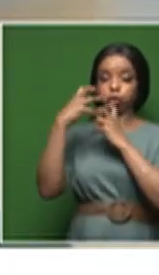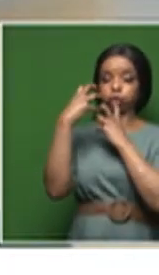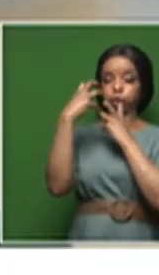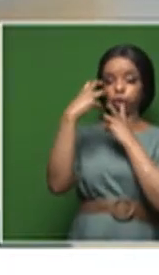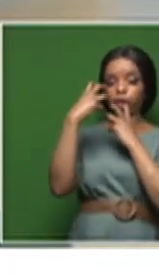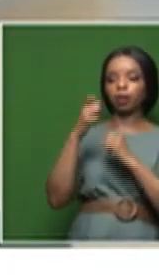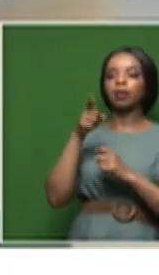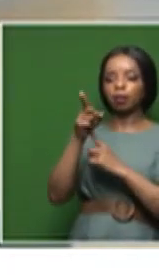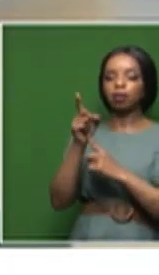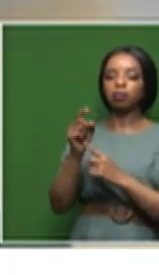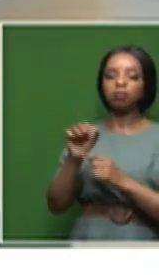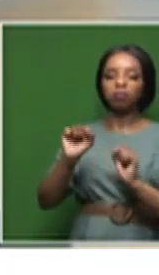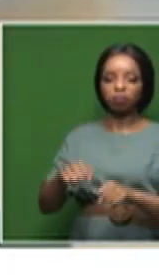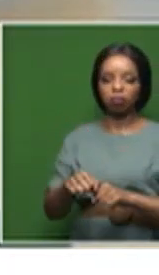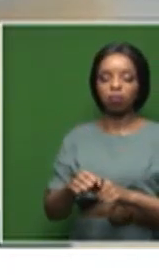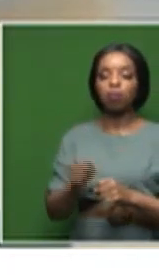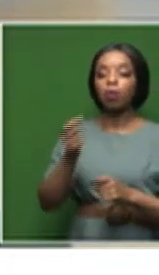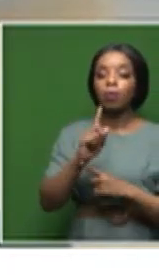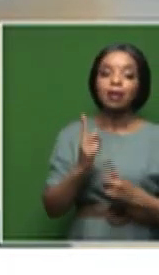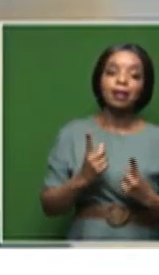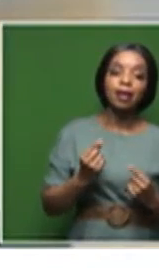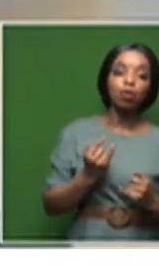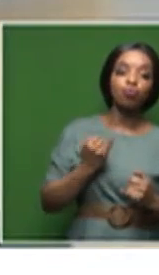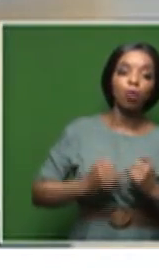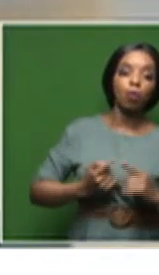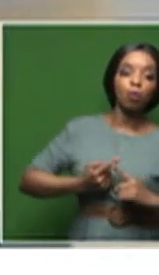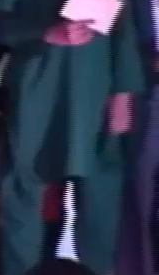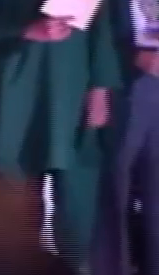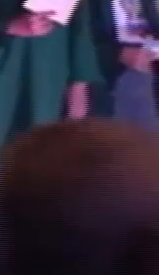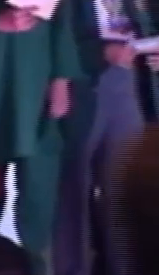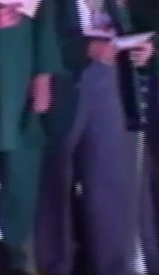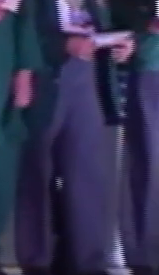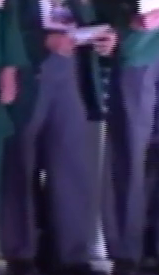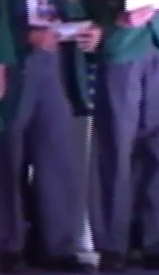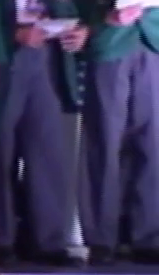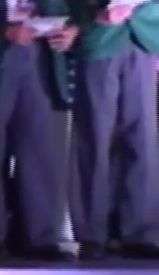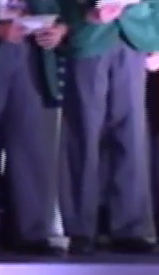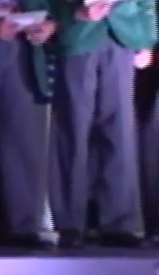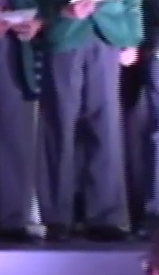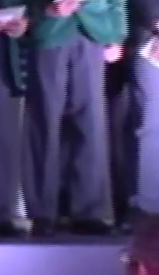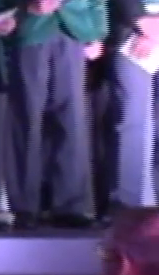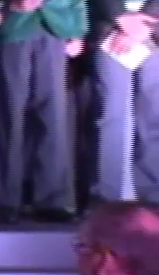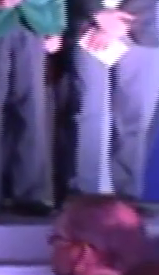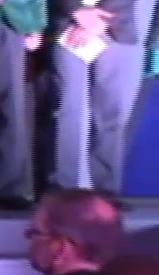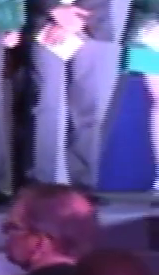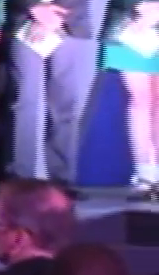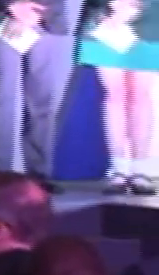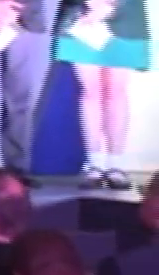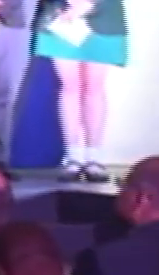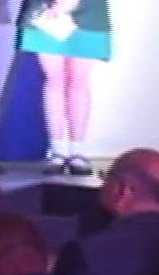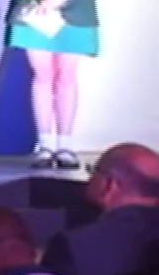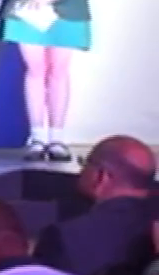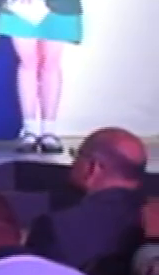the sentence of what he has done wrong or she has done wrong. Butlali's innovation was exhibited at the recent